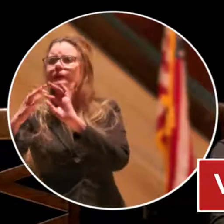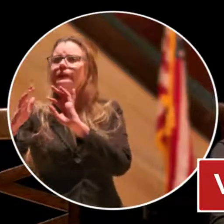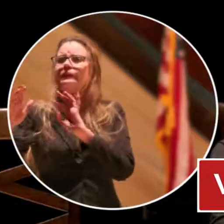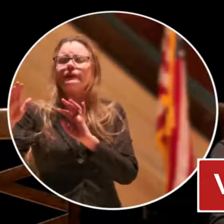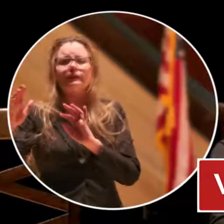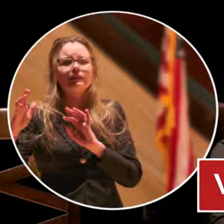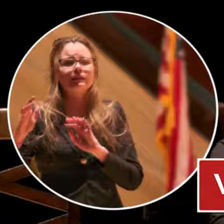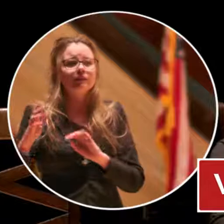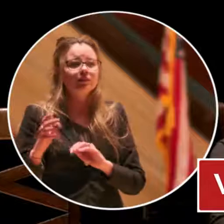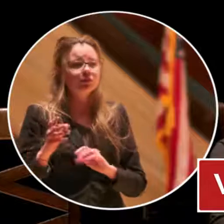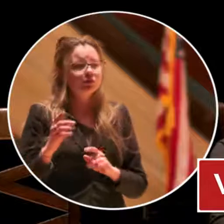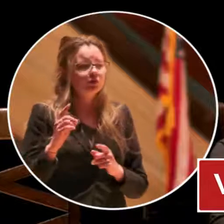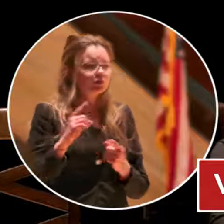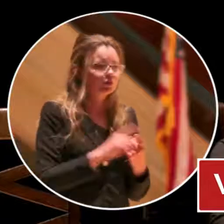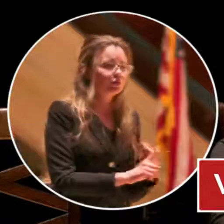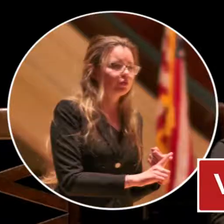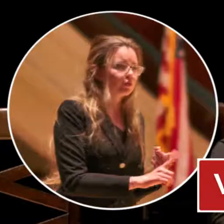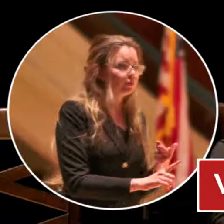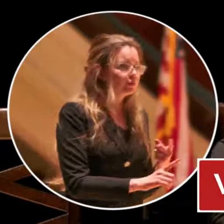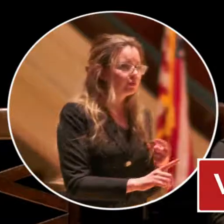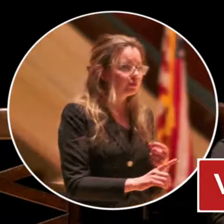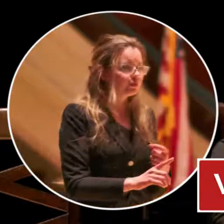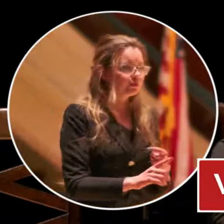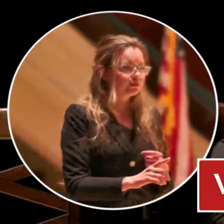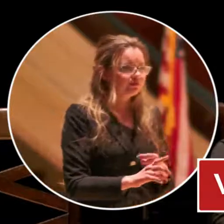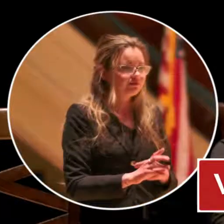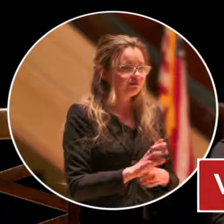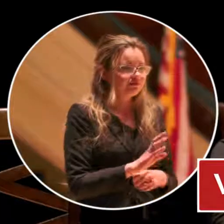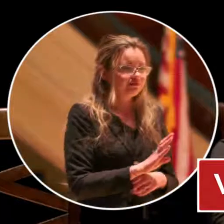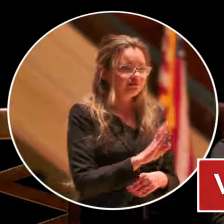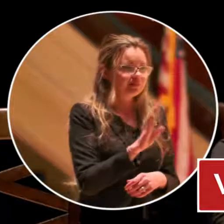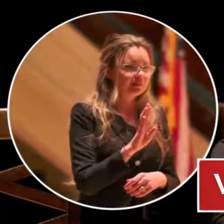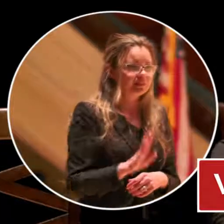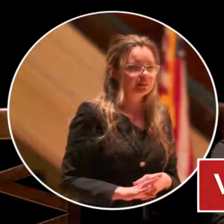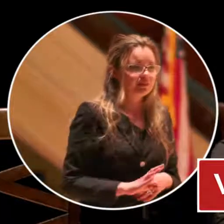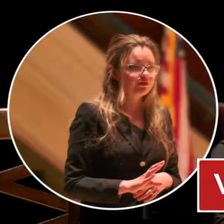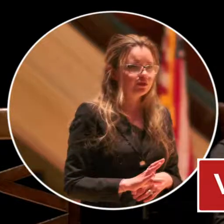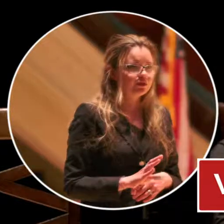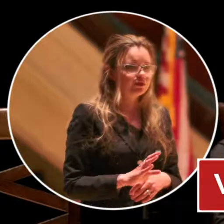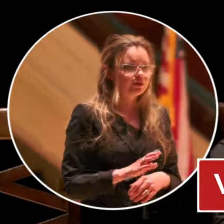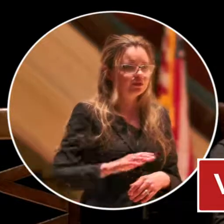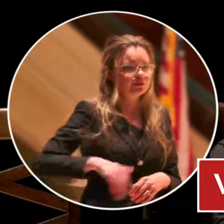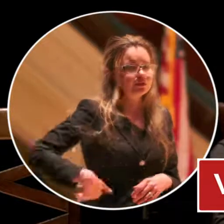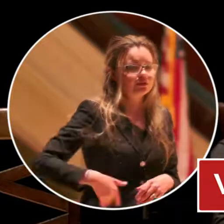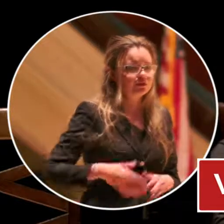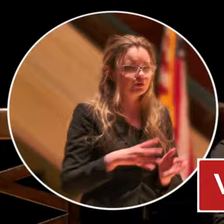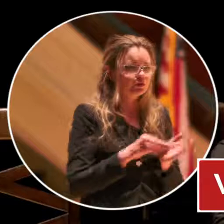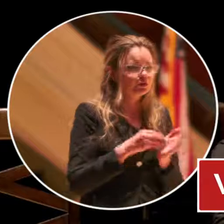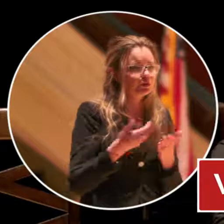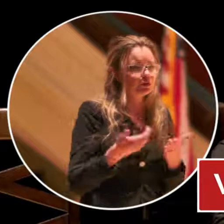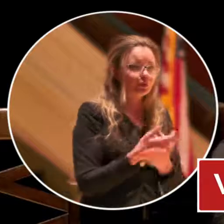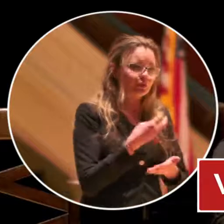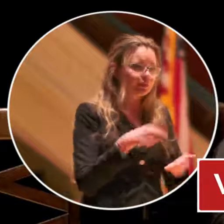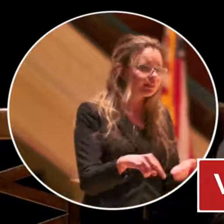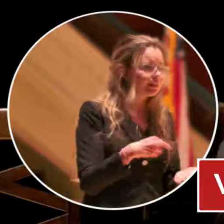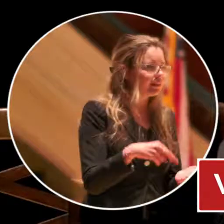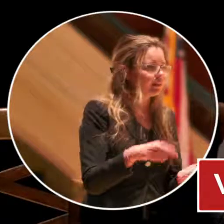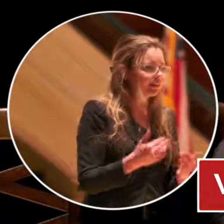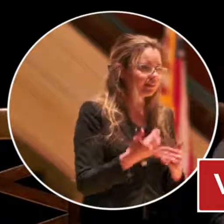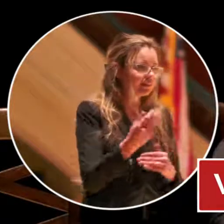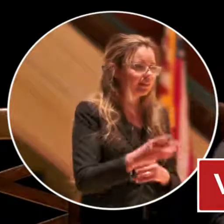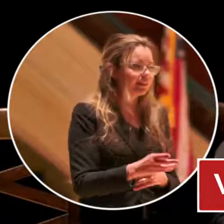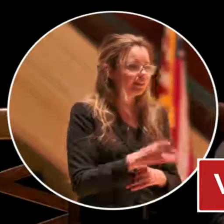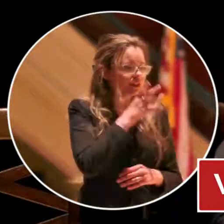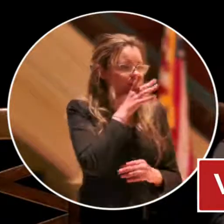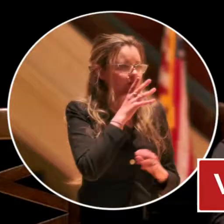to a poignant tale about how it's never too late to learn a new dance. Our next speaker shares her story